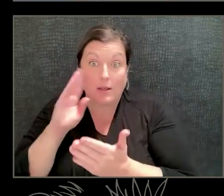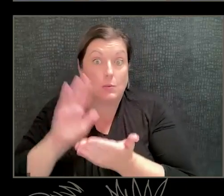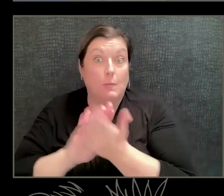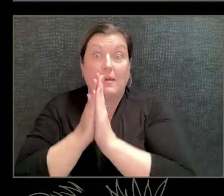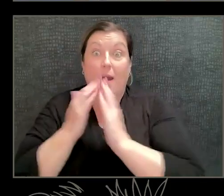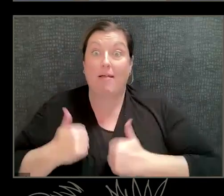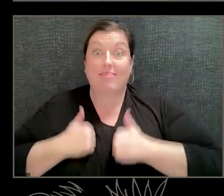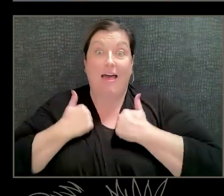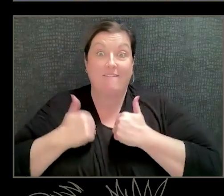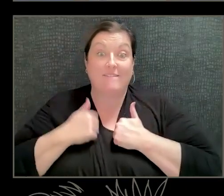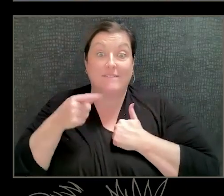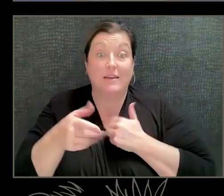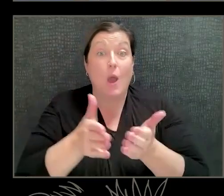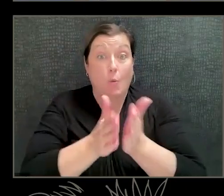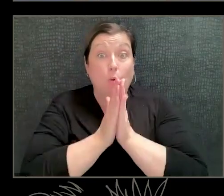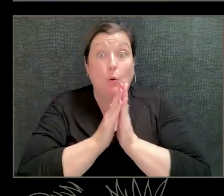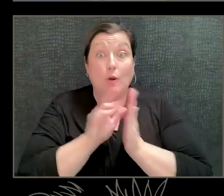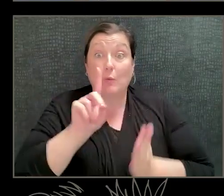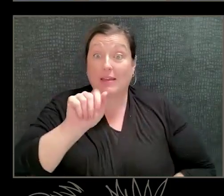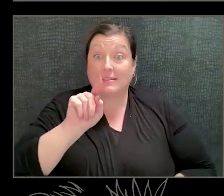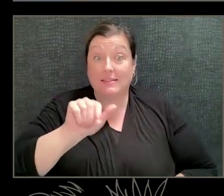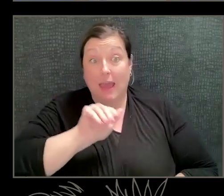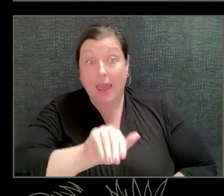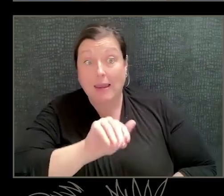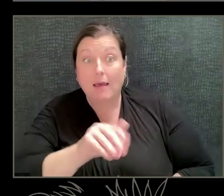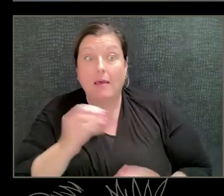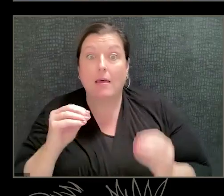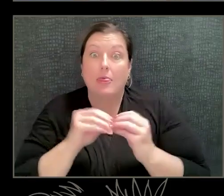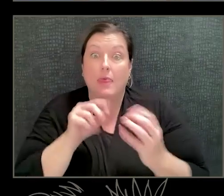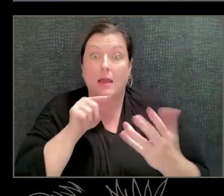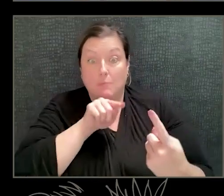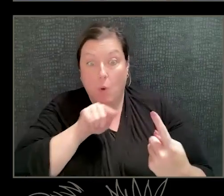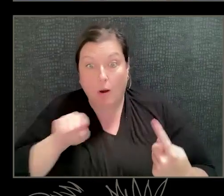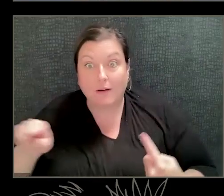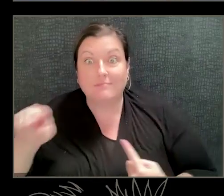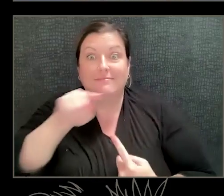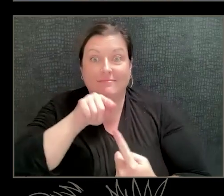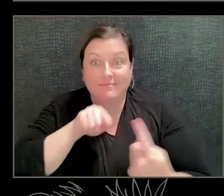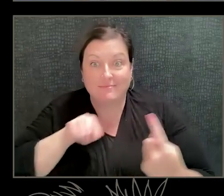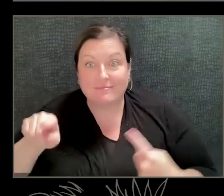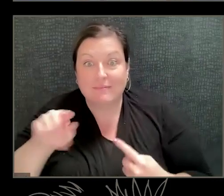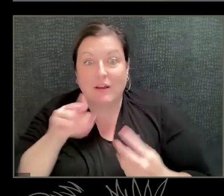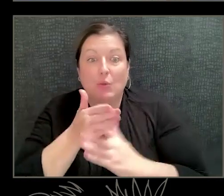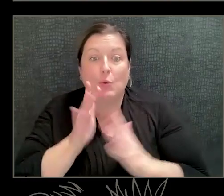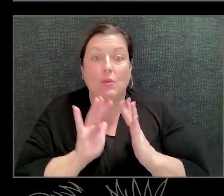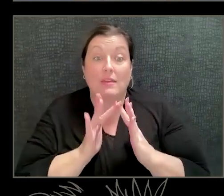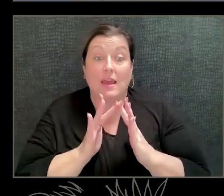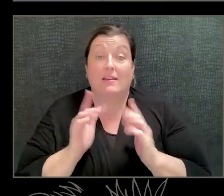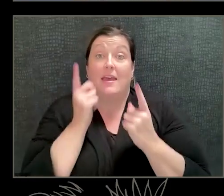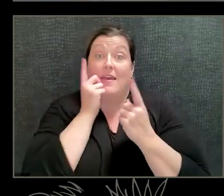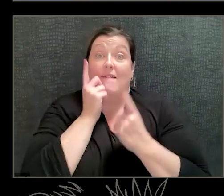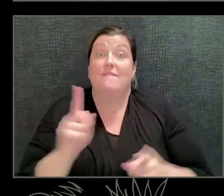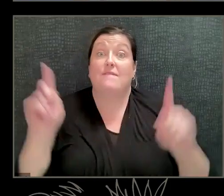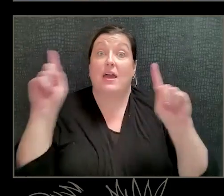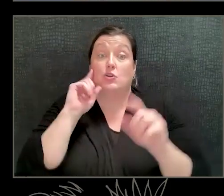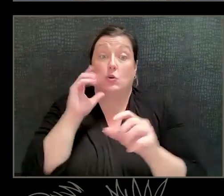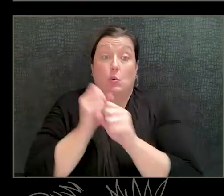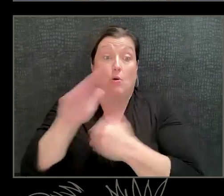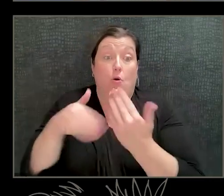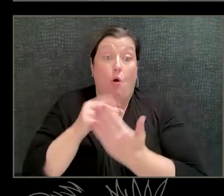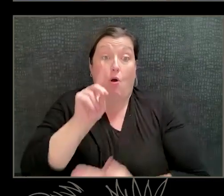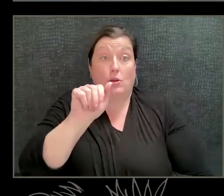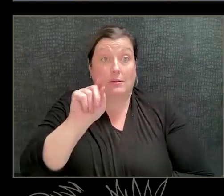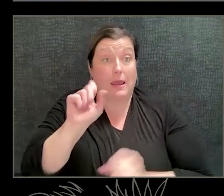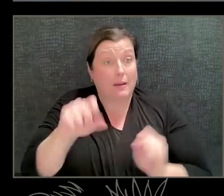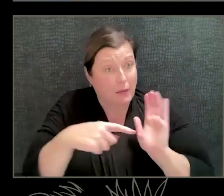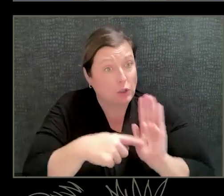to probably request some data. So that's going to be more round trips across the network. And then eventually you get all your data, and you can show your page.